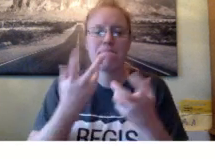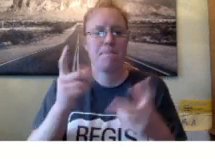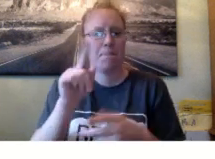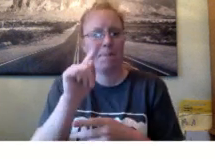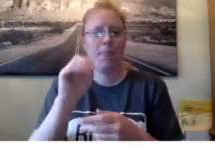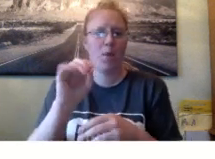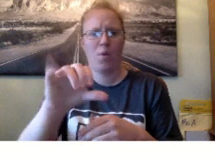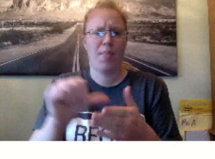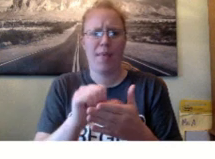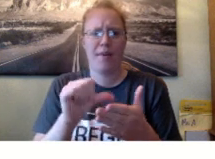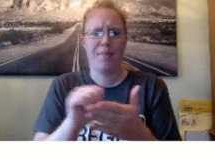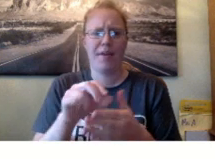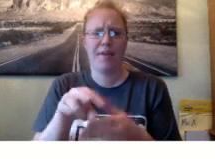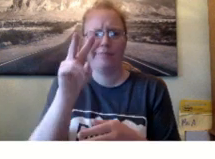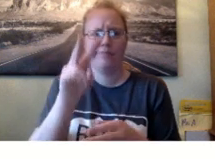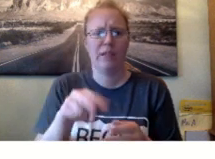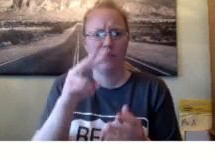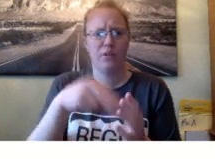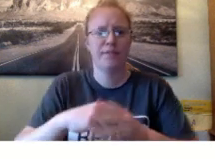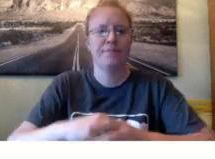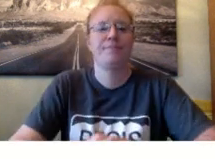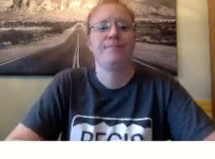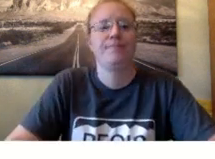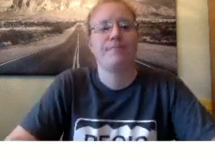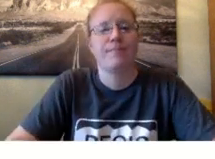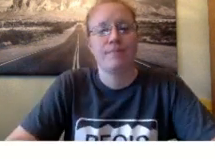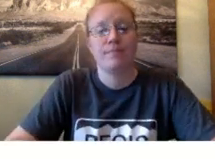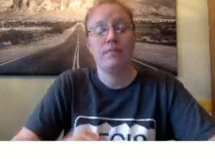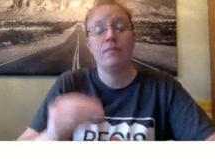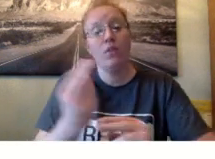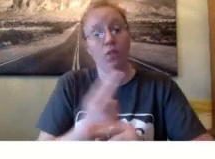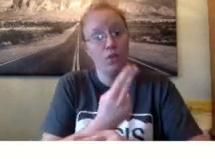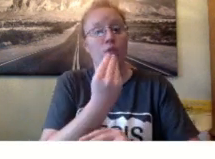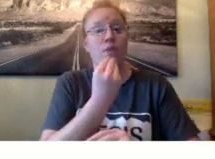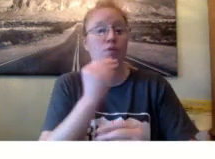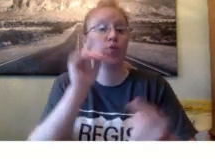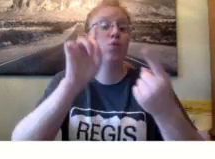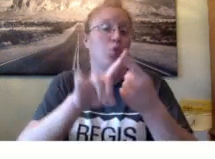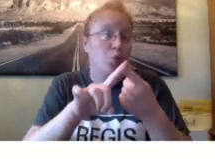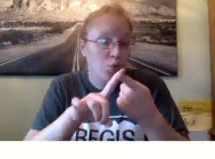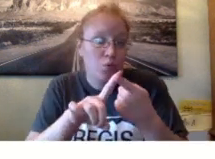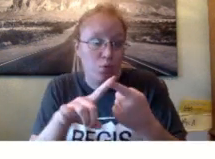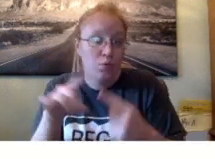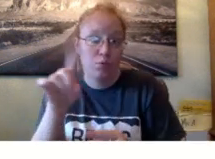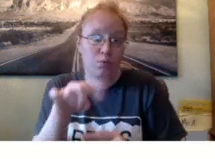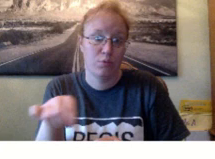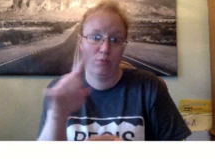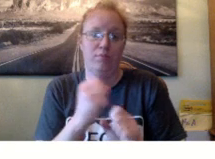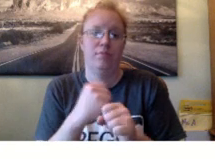that page. Let's go up a little bit. People may use the food to make recipes.